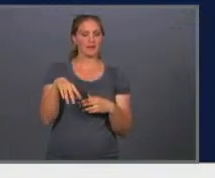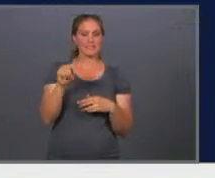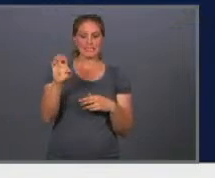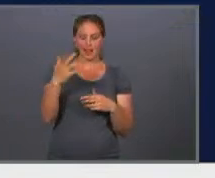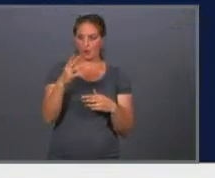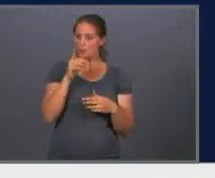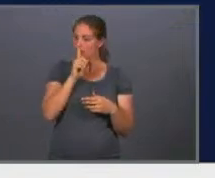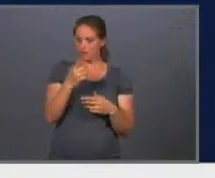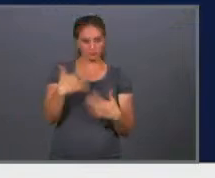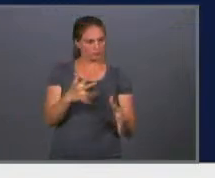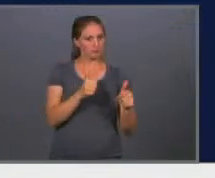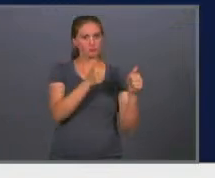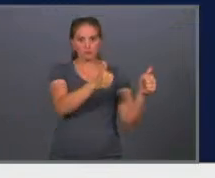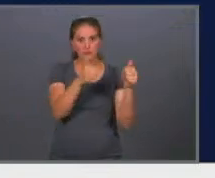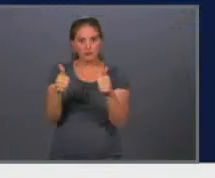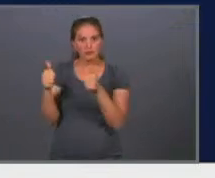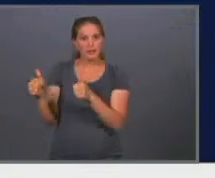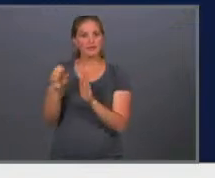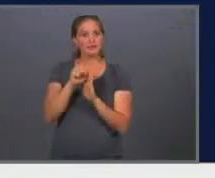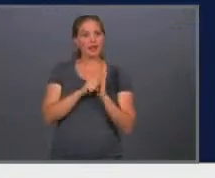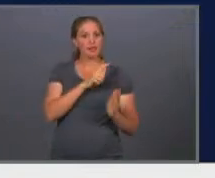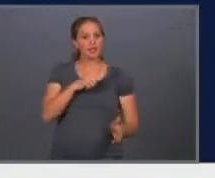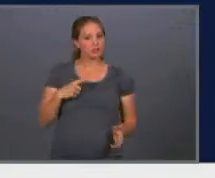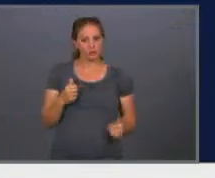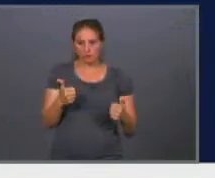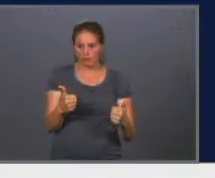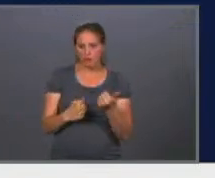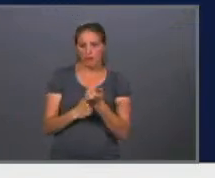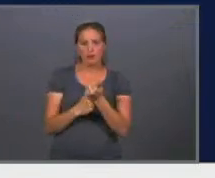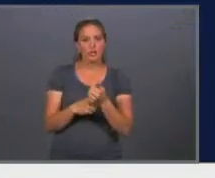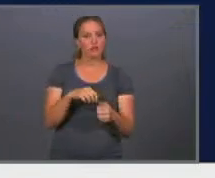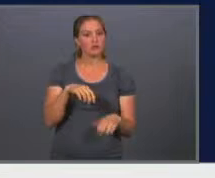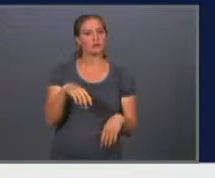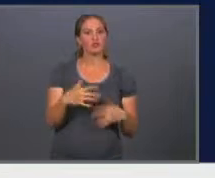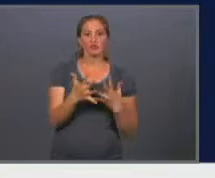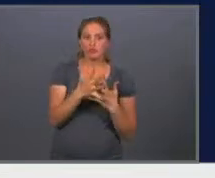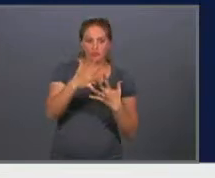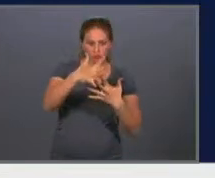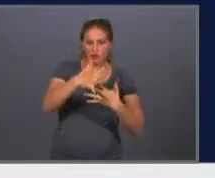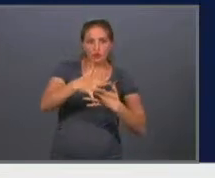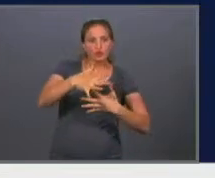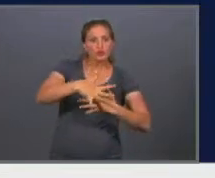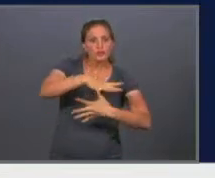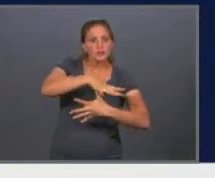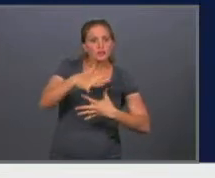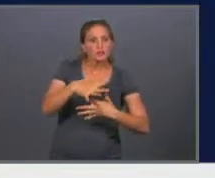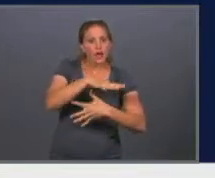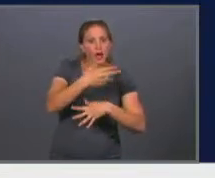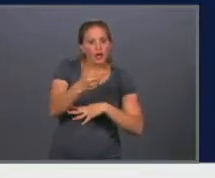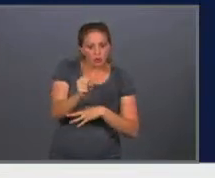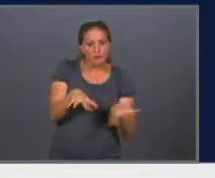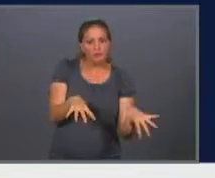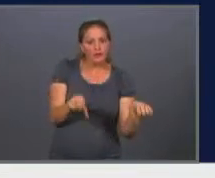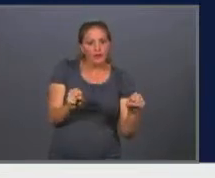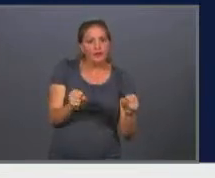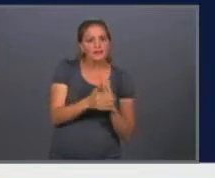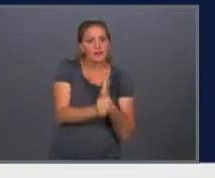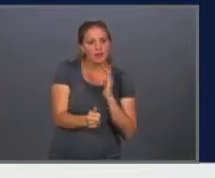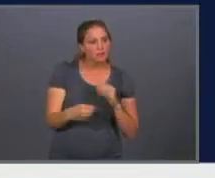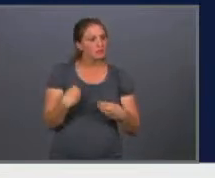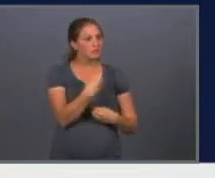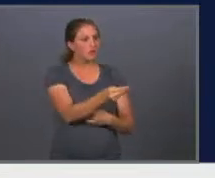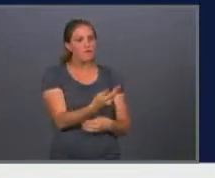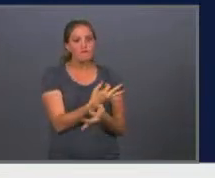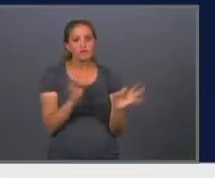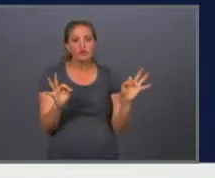and the state legislature's been on board with it. What has the state legislature done? They said, hey, juniors and seniors in high school, we want you to get a skill. We're going to give you free tuition and go to these